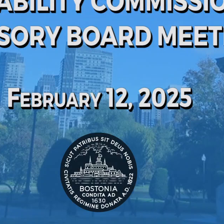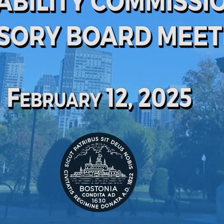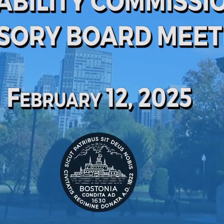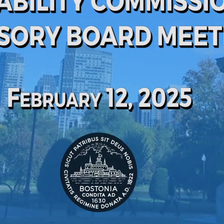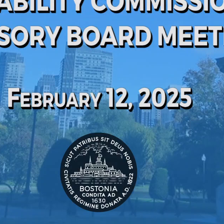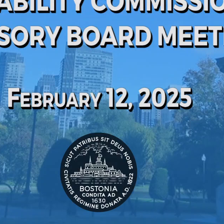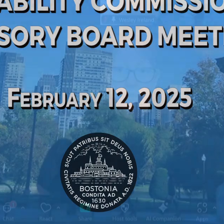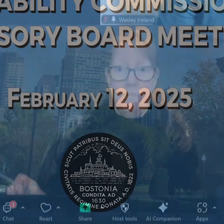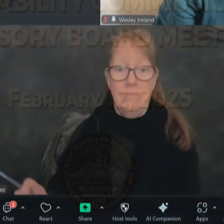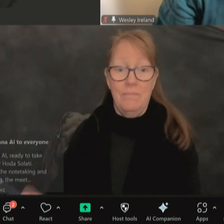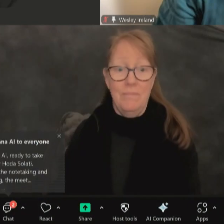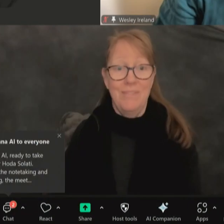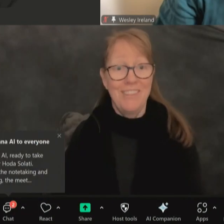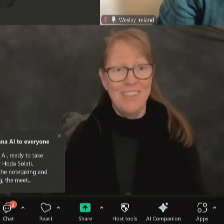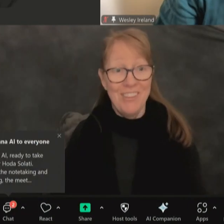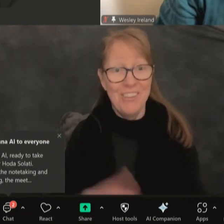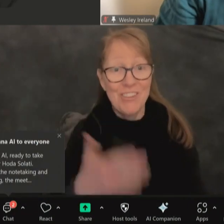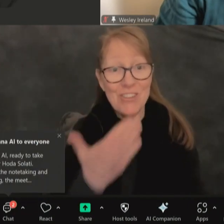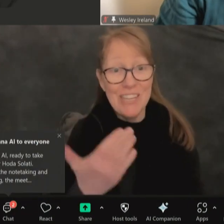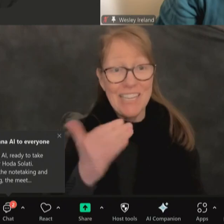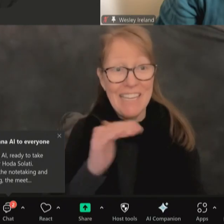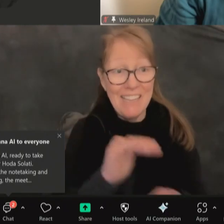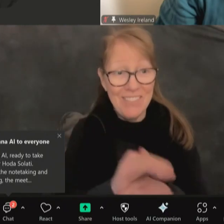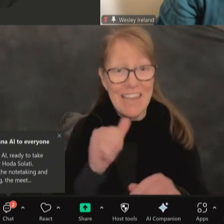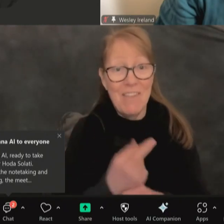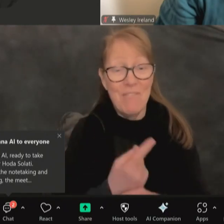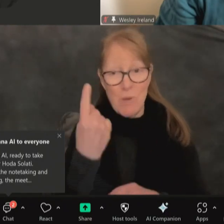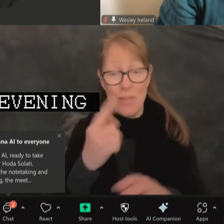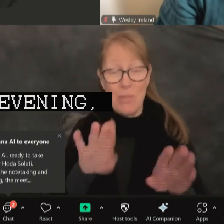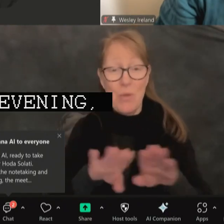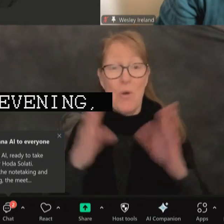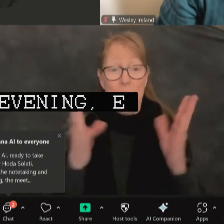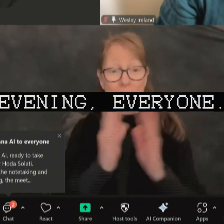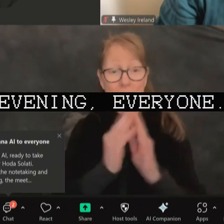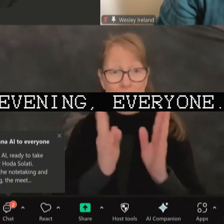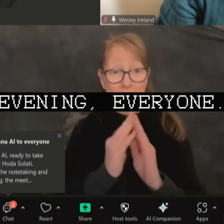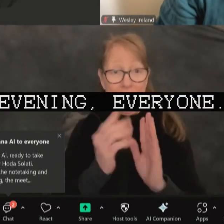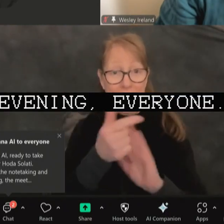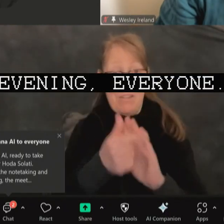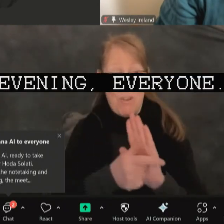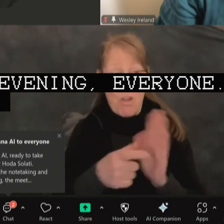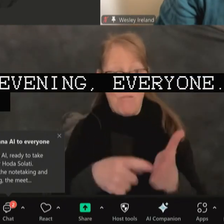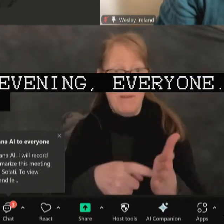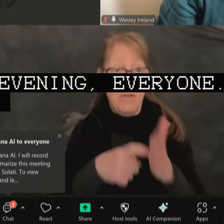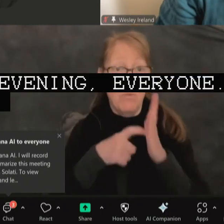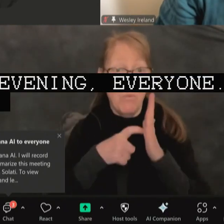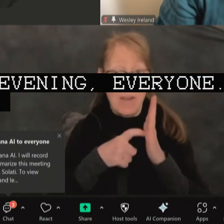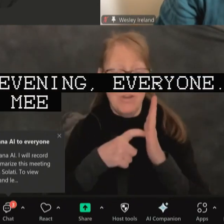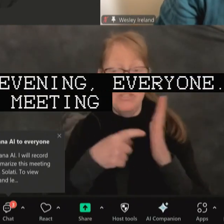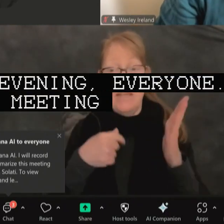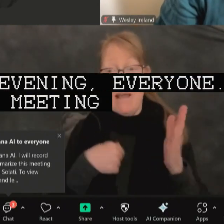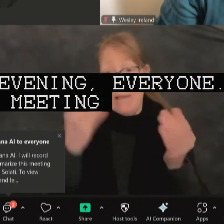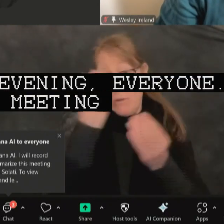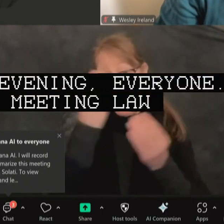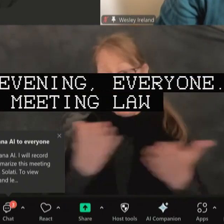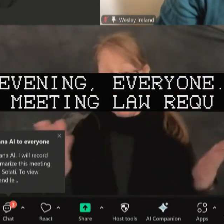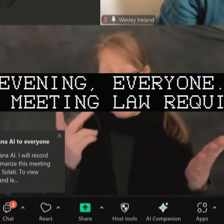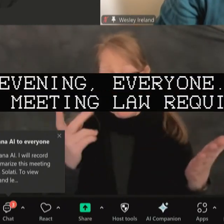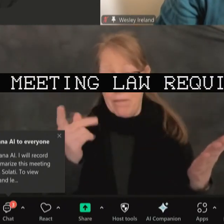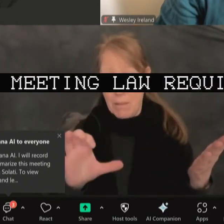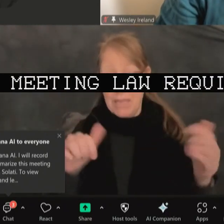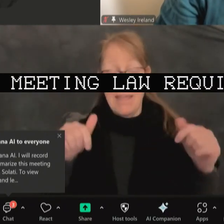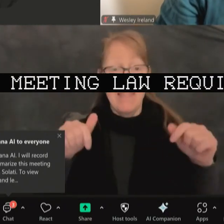Good evening, everyone. The open meeting law requires that I notify the public that this meeting